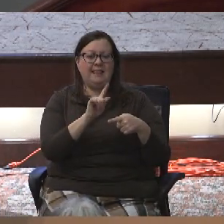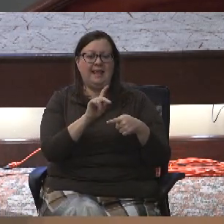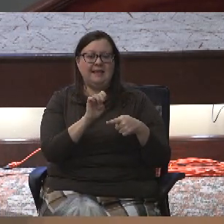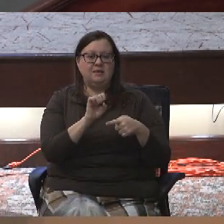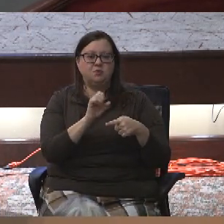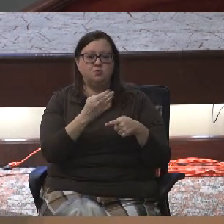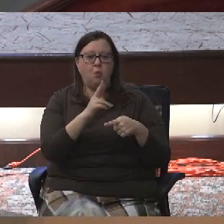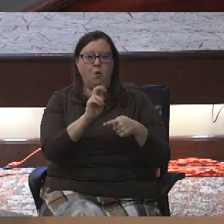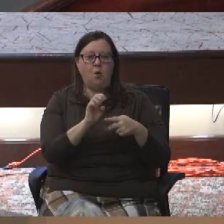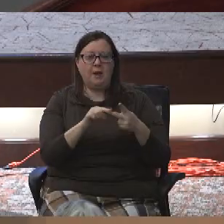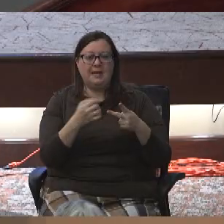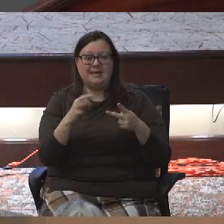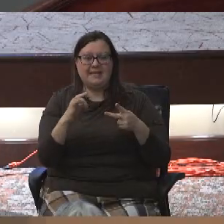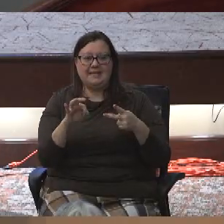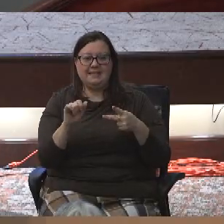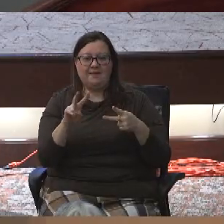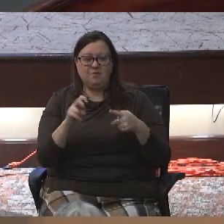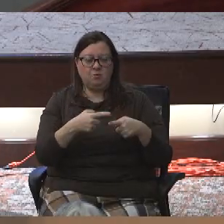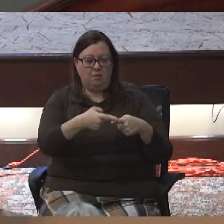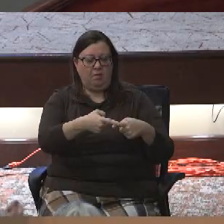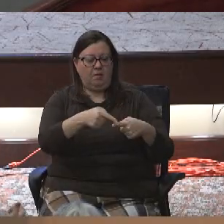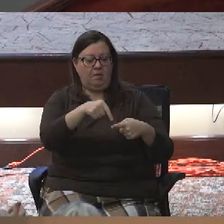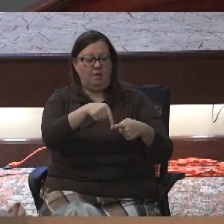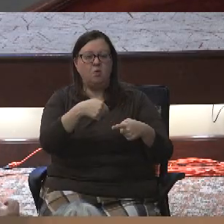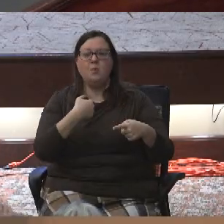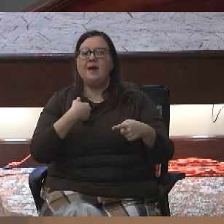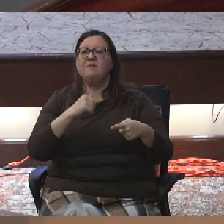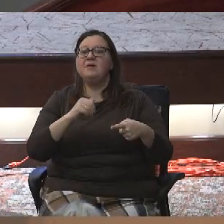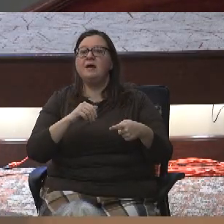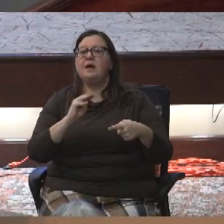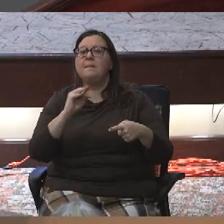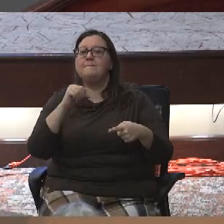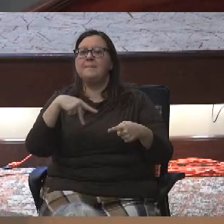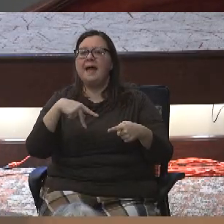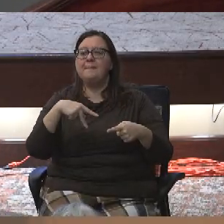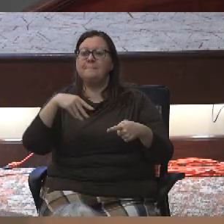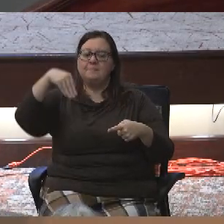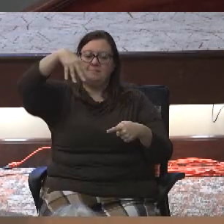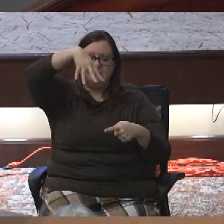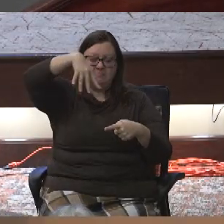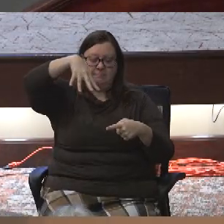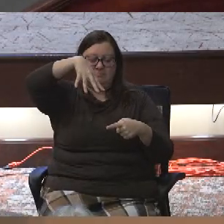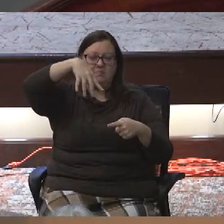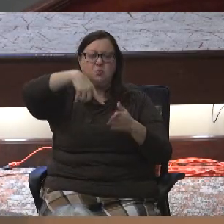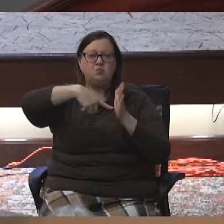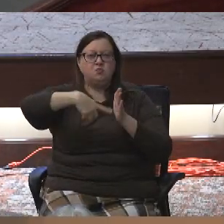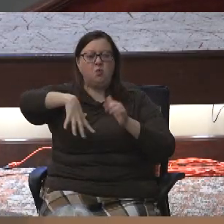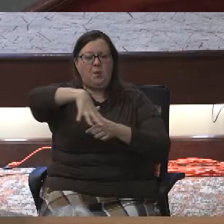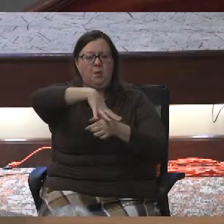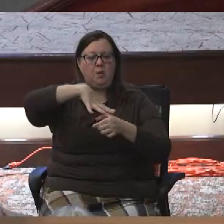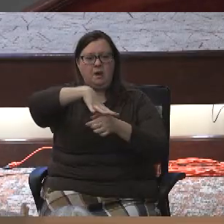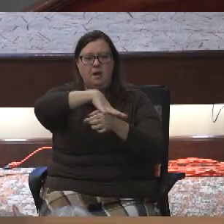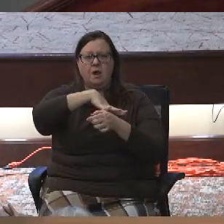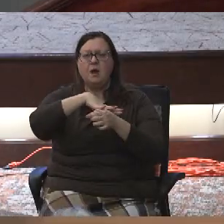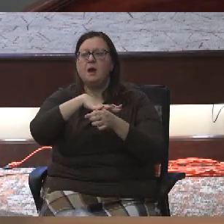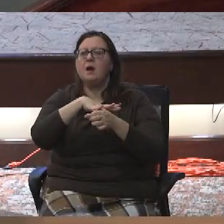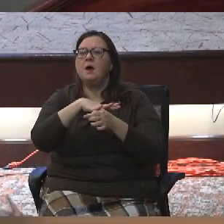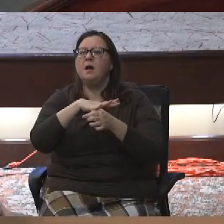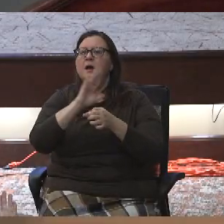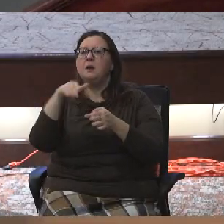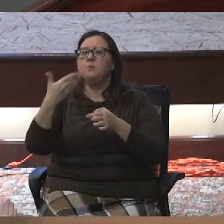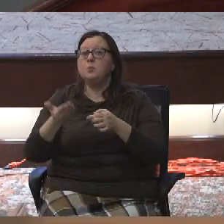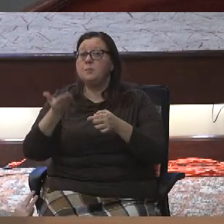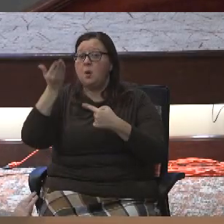and 19th. You've each got a map there. It's an overhead to kind of help give you an idea of this area. And there's a